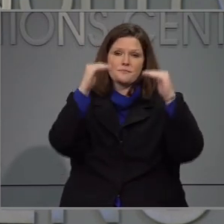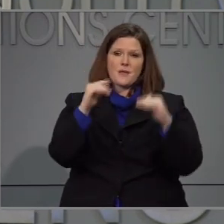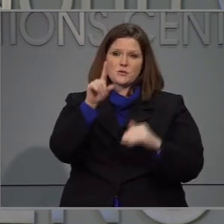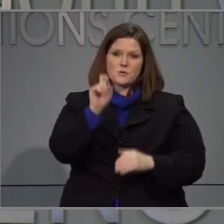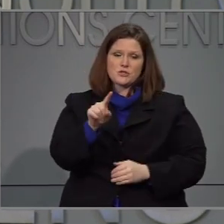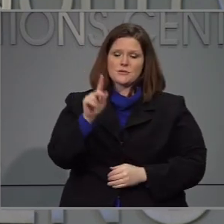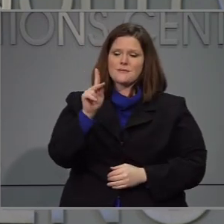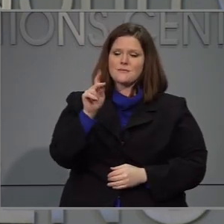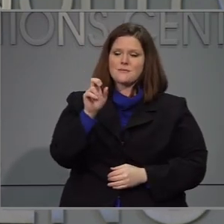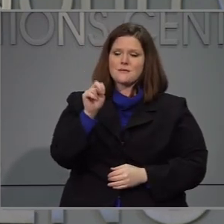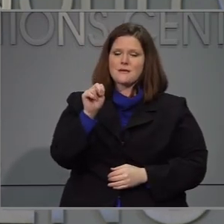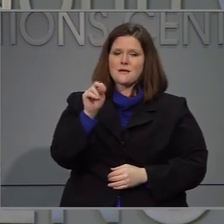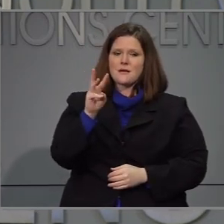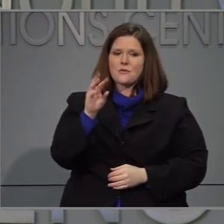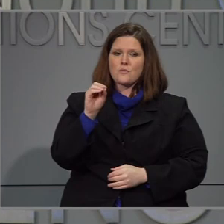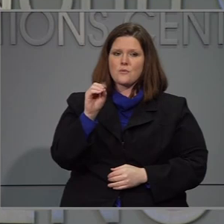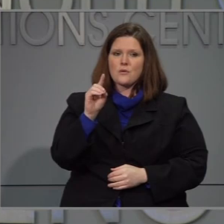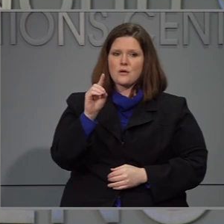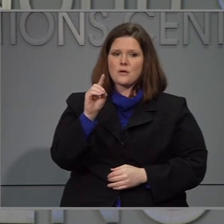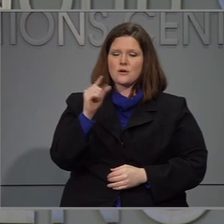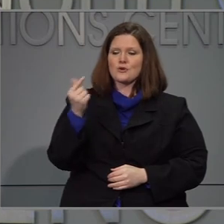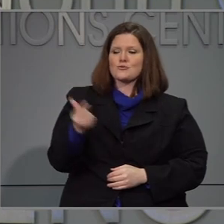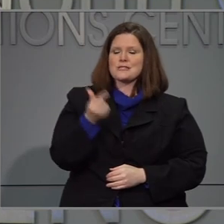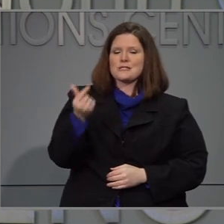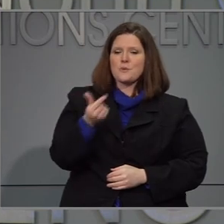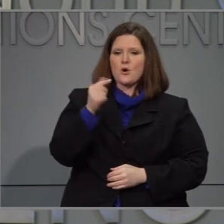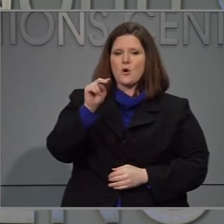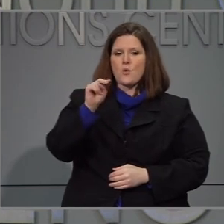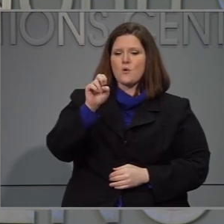Kenwin Karana, Greensboro News and Record.